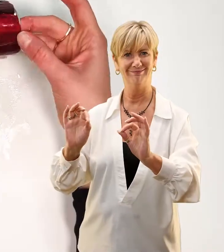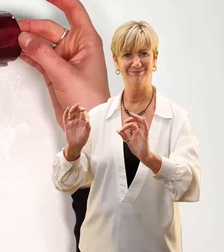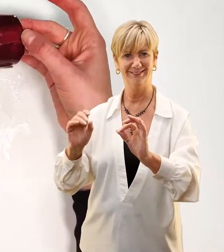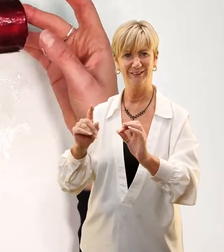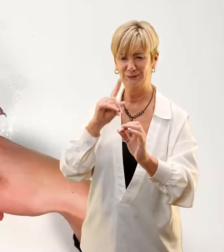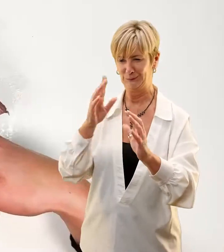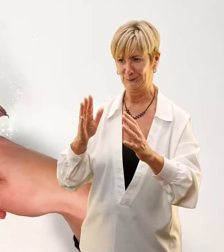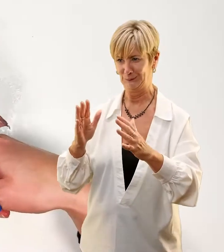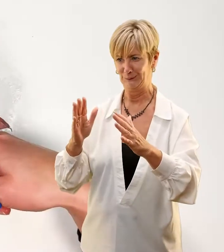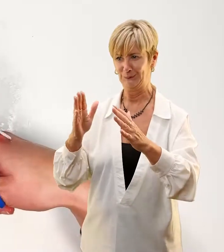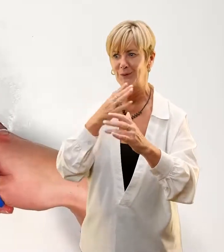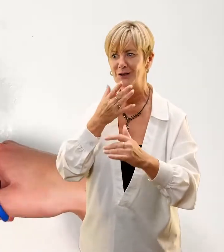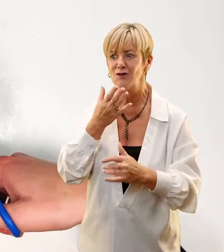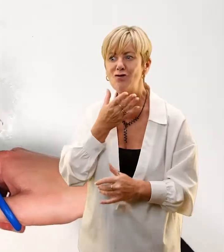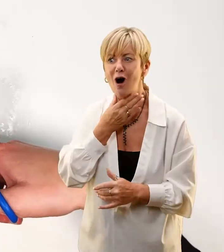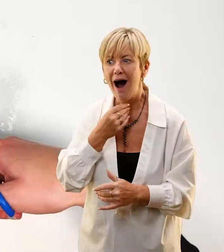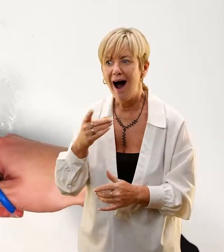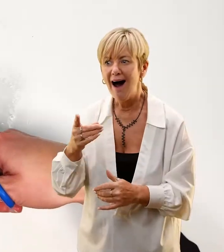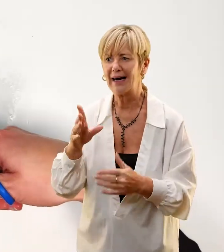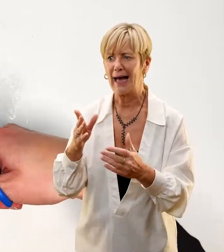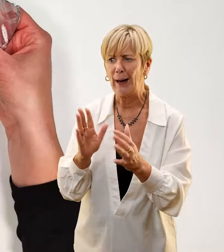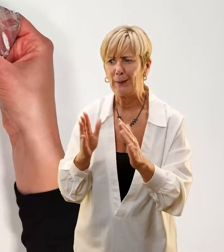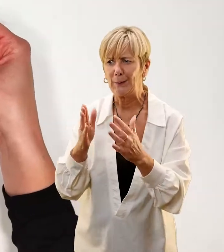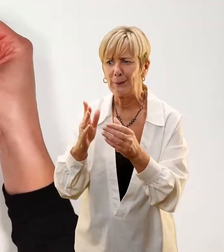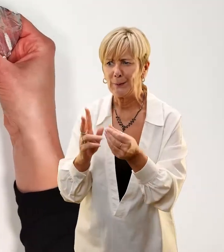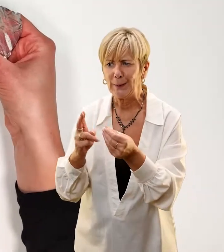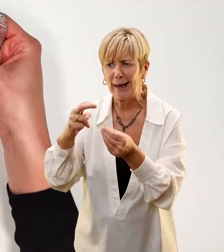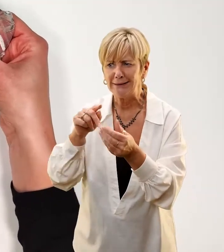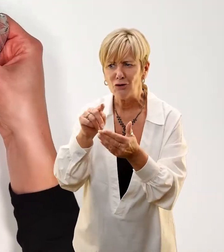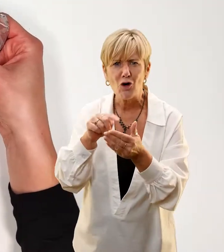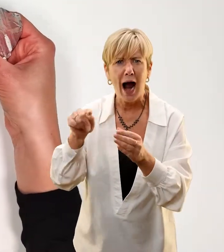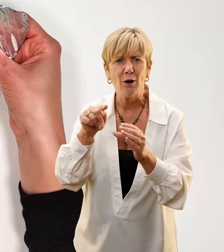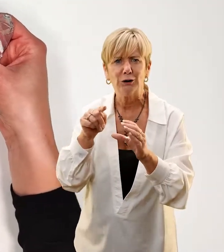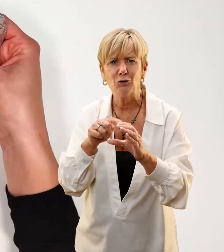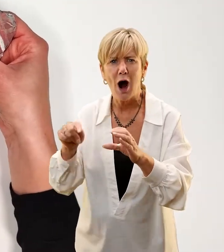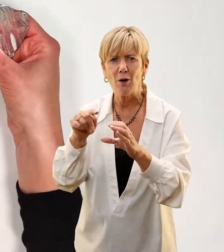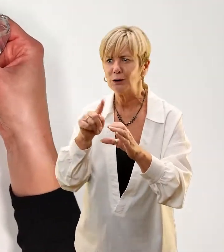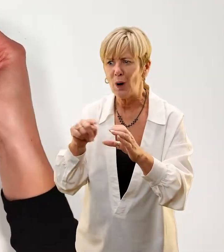dried. Cut out some circle shapes out of the tin foil for your rocket windows.